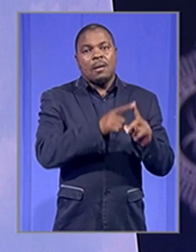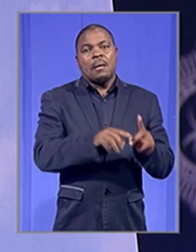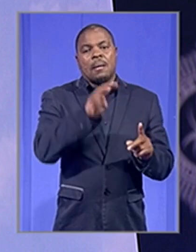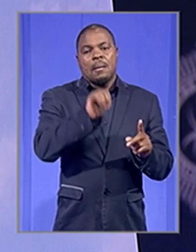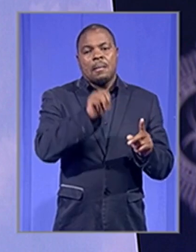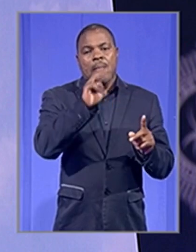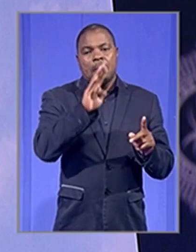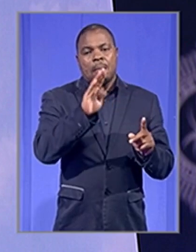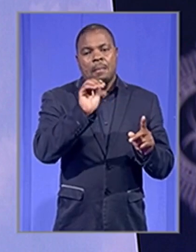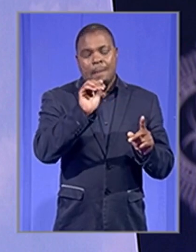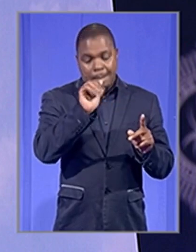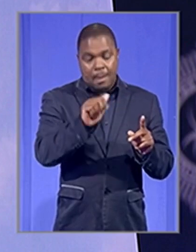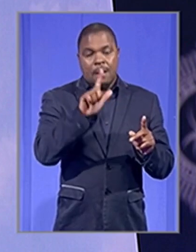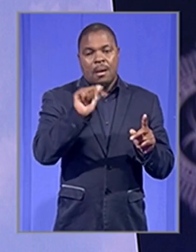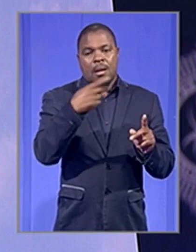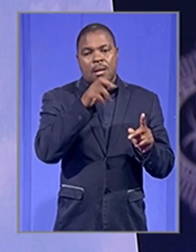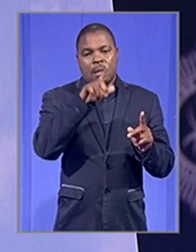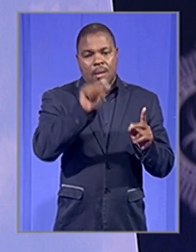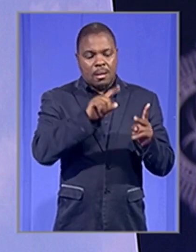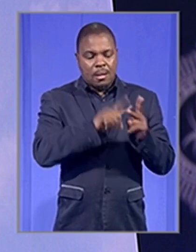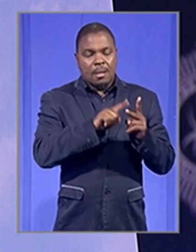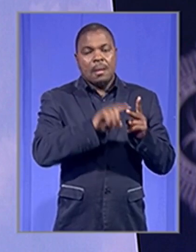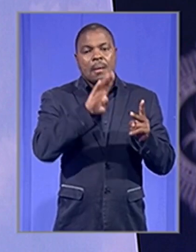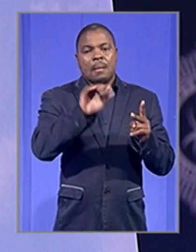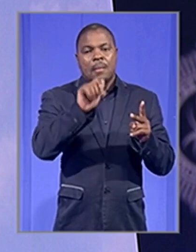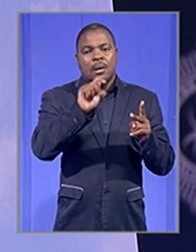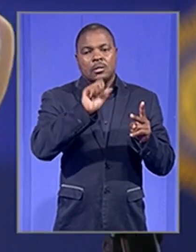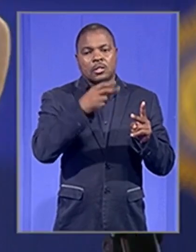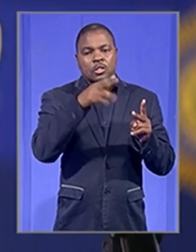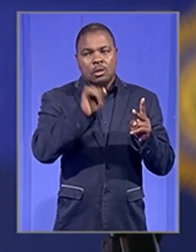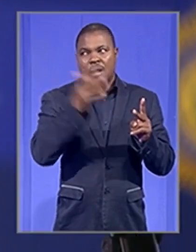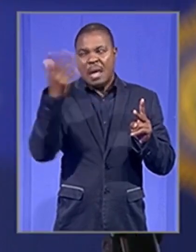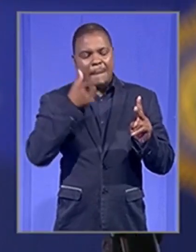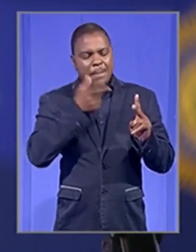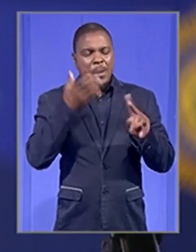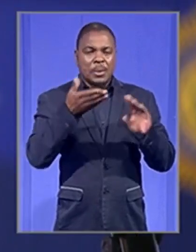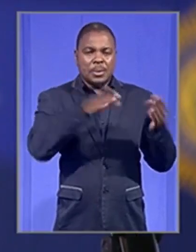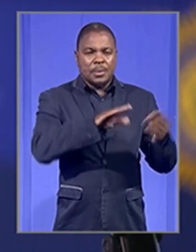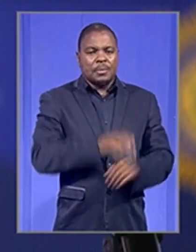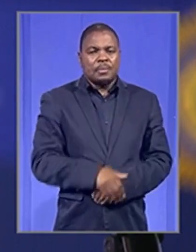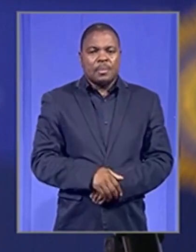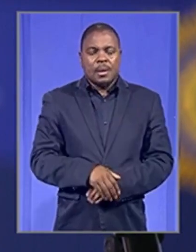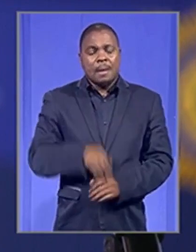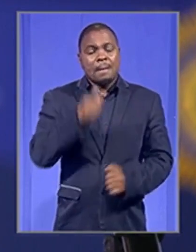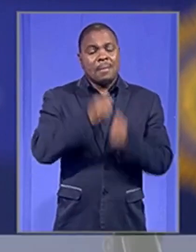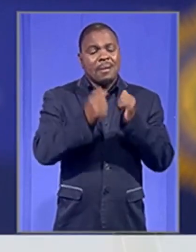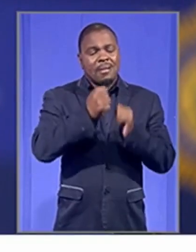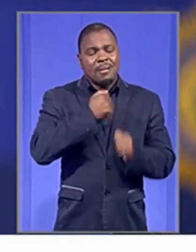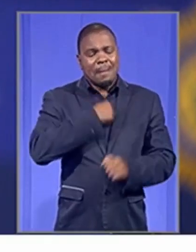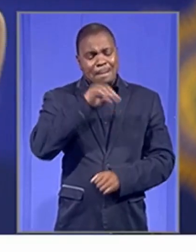Khotso Malahlela le Sajene Vusimusi Batsha. My big brother